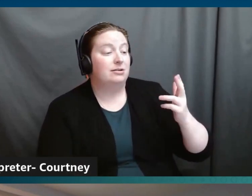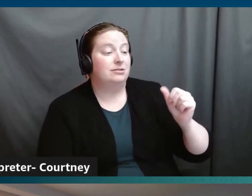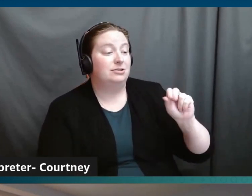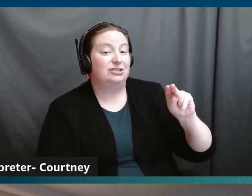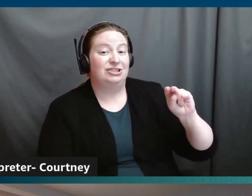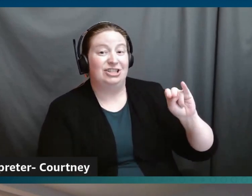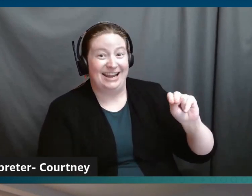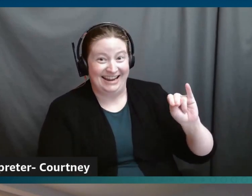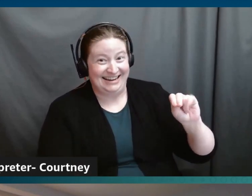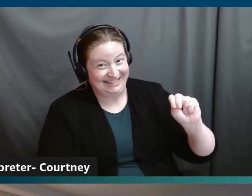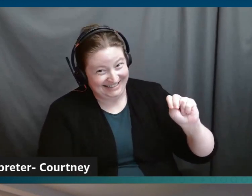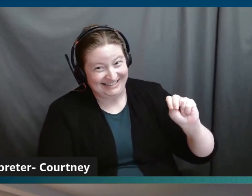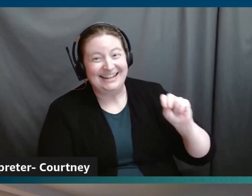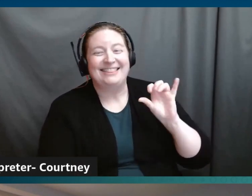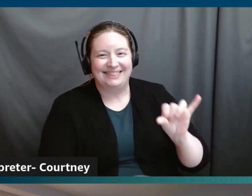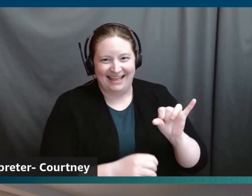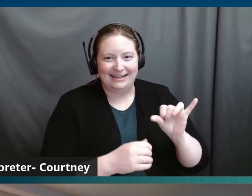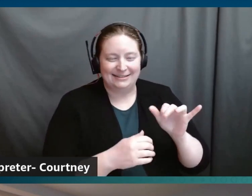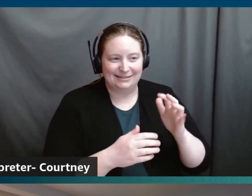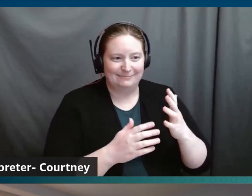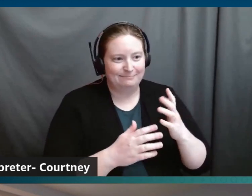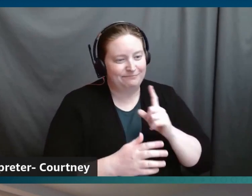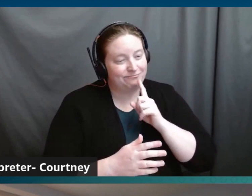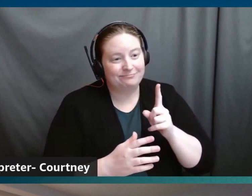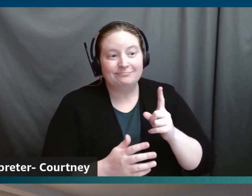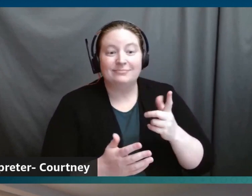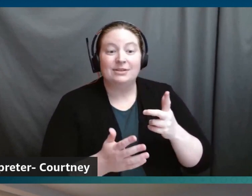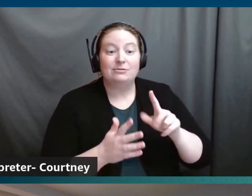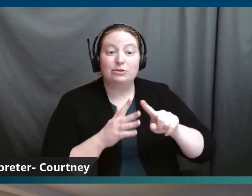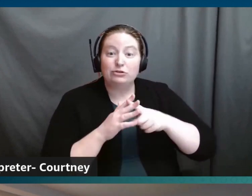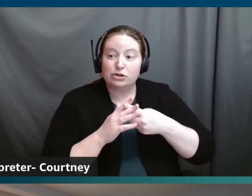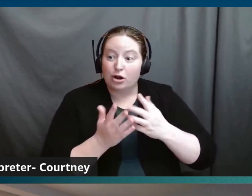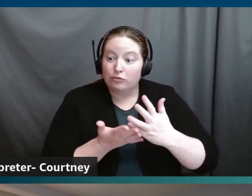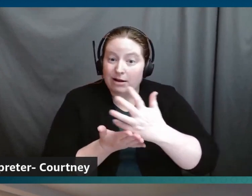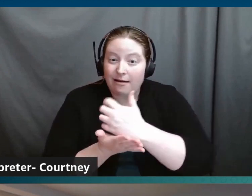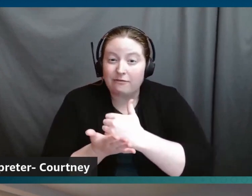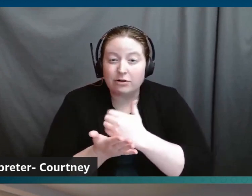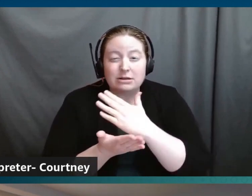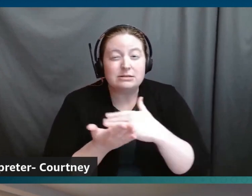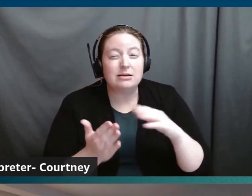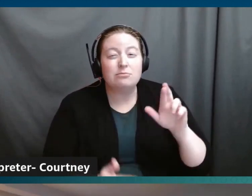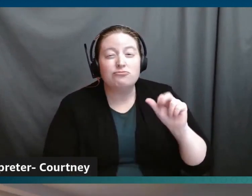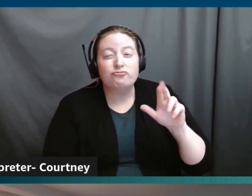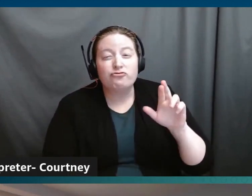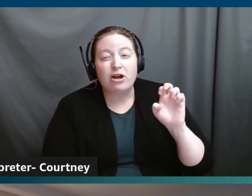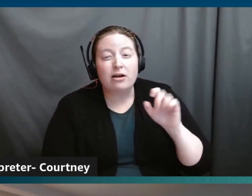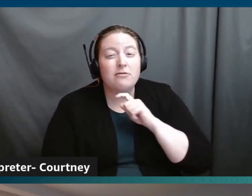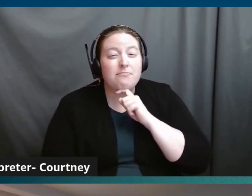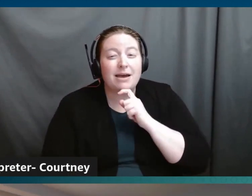Because once you start recovering, for example, some of those rare metals from inside of hard drives, or